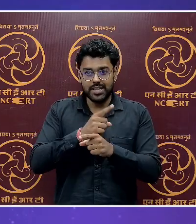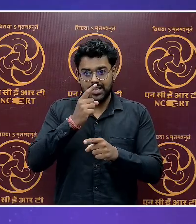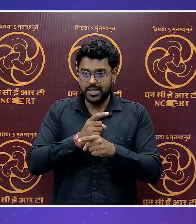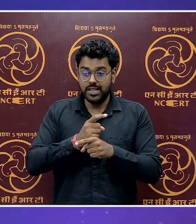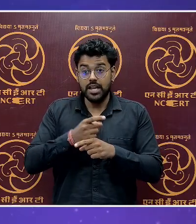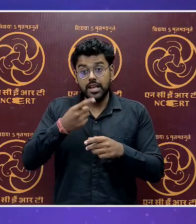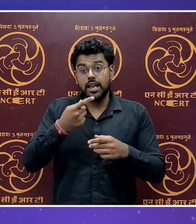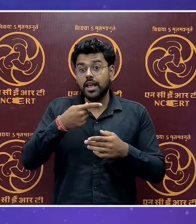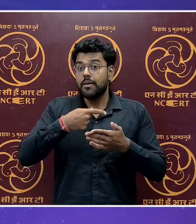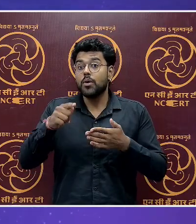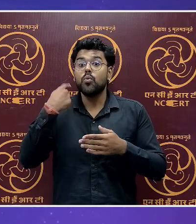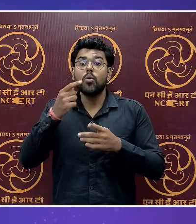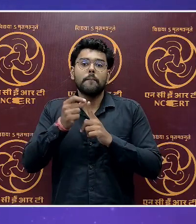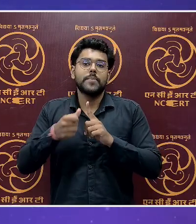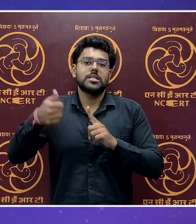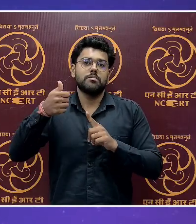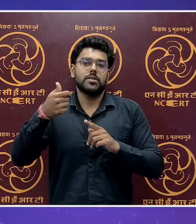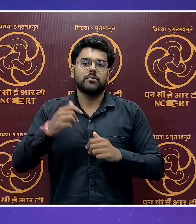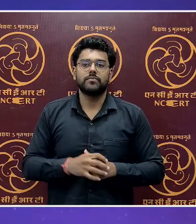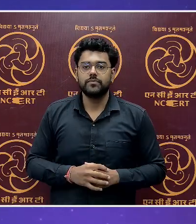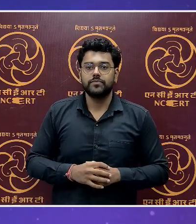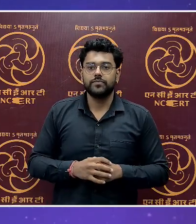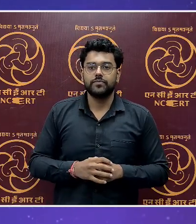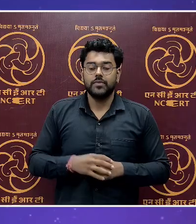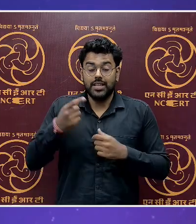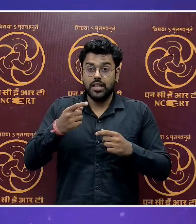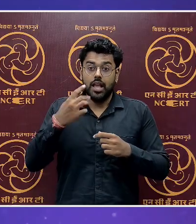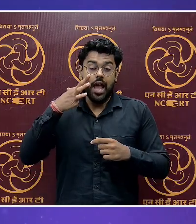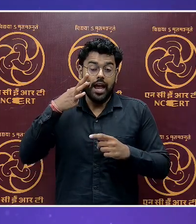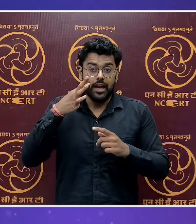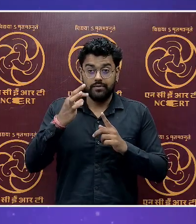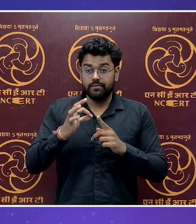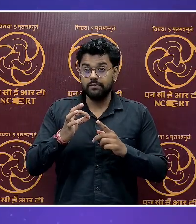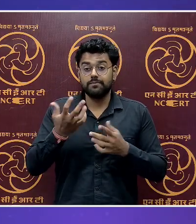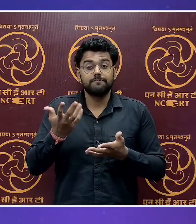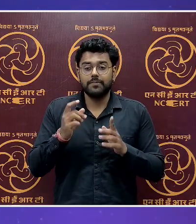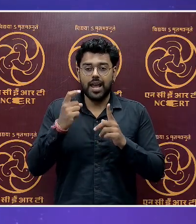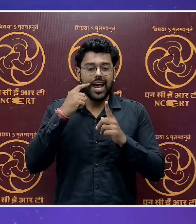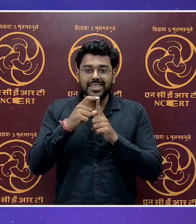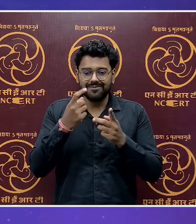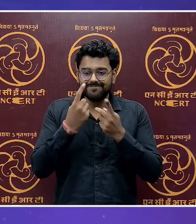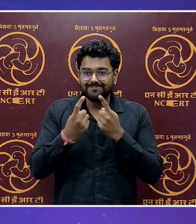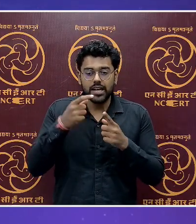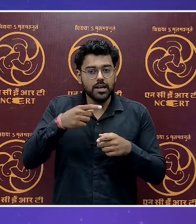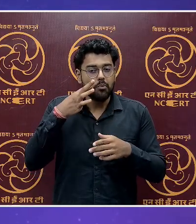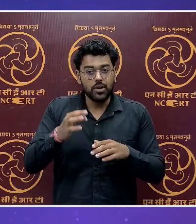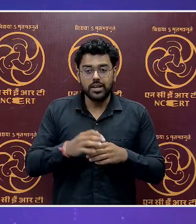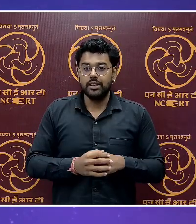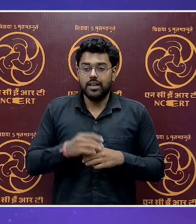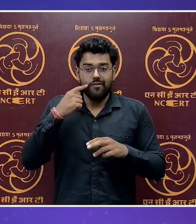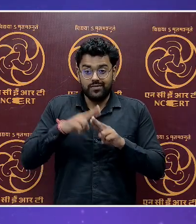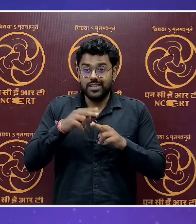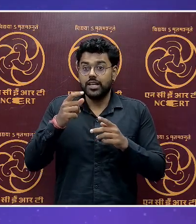the approval from the principal, and authentication is most important thing, so that we get the verified data. Not only that,